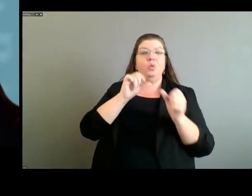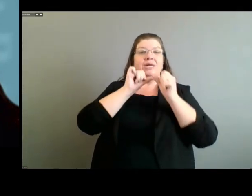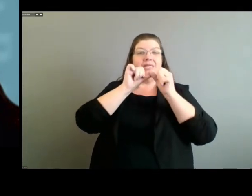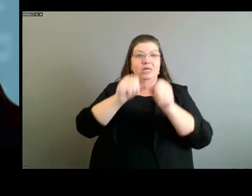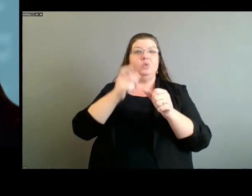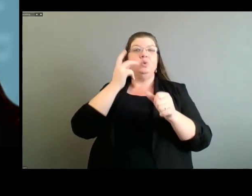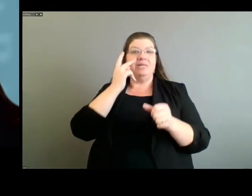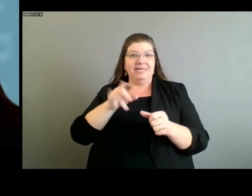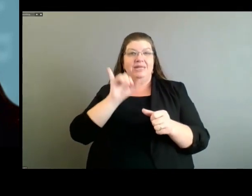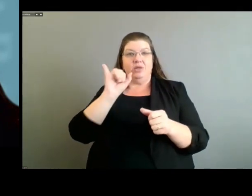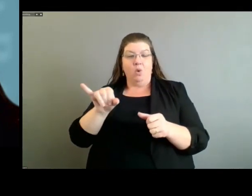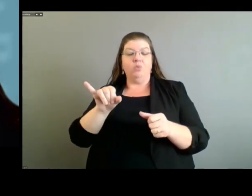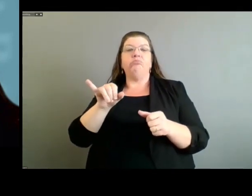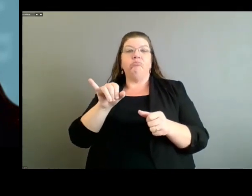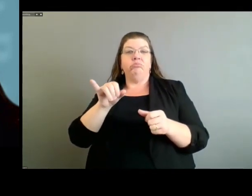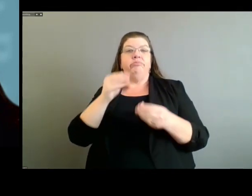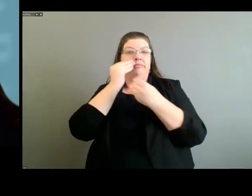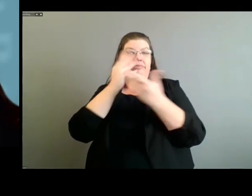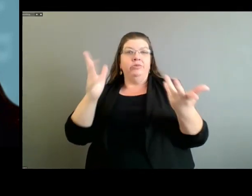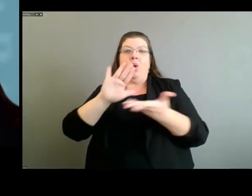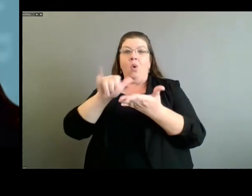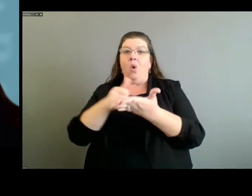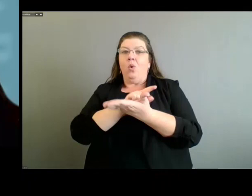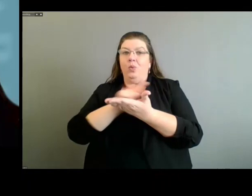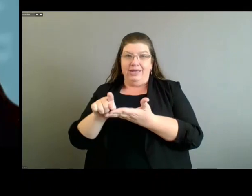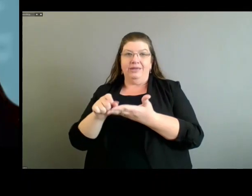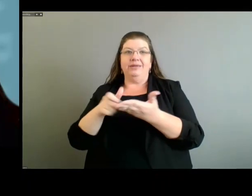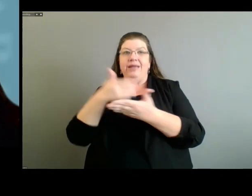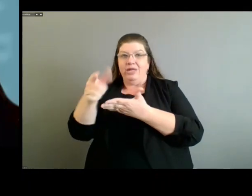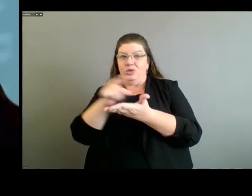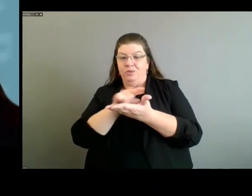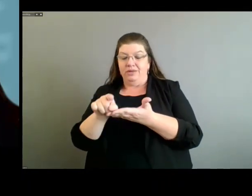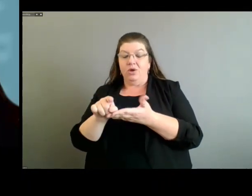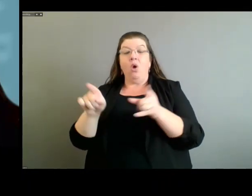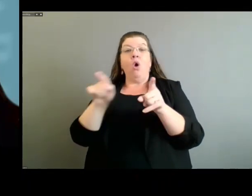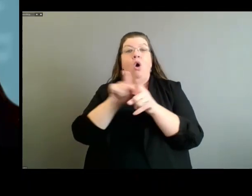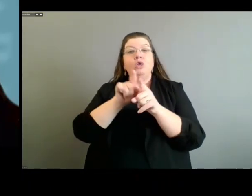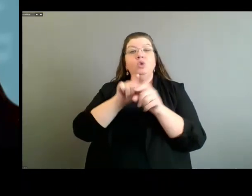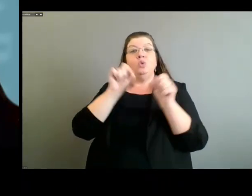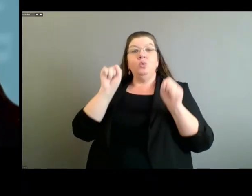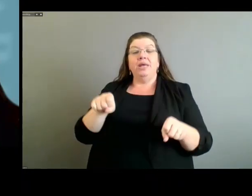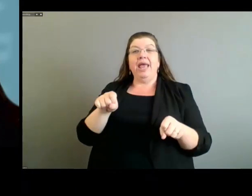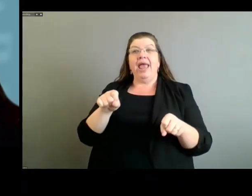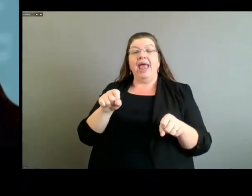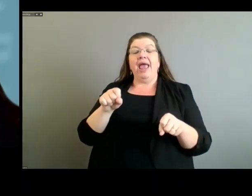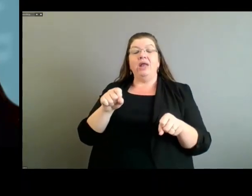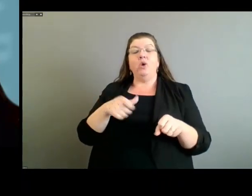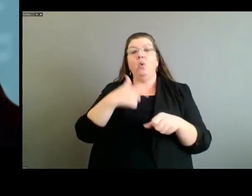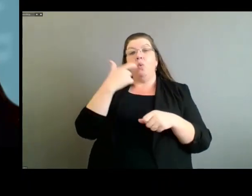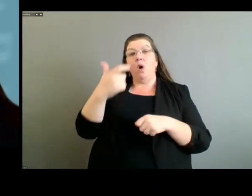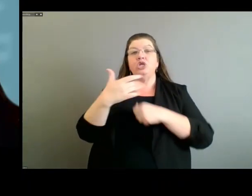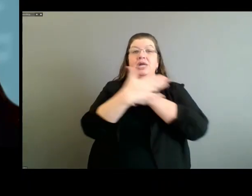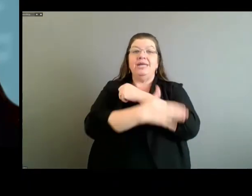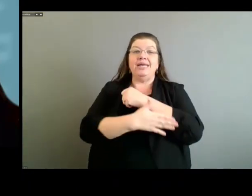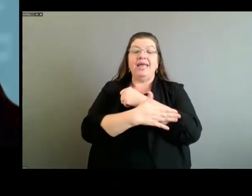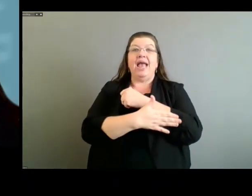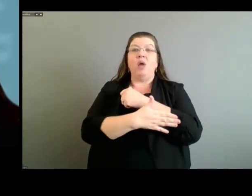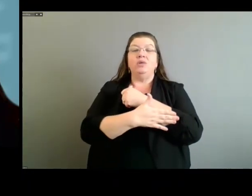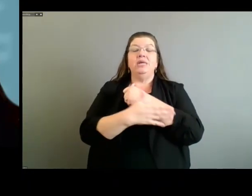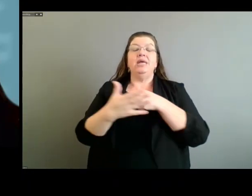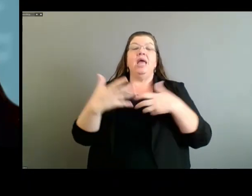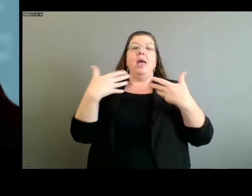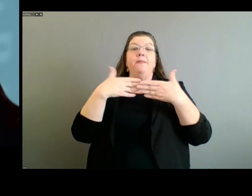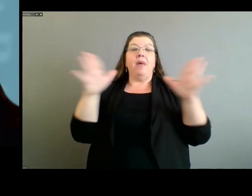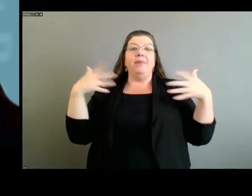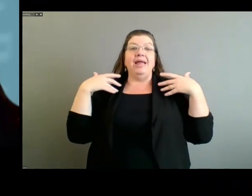be issuing news all next week. You can also catch our county public health experts live with any